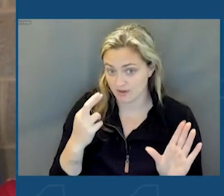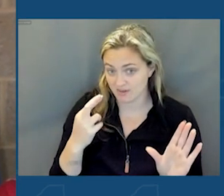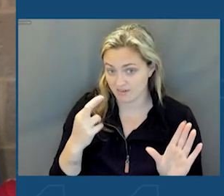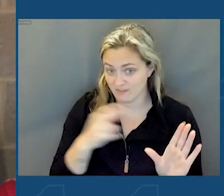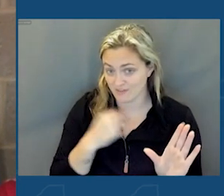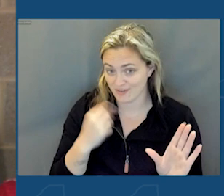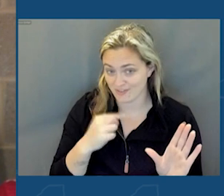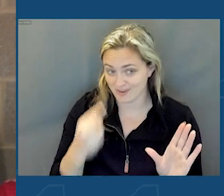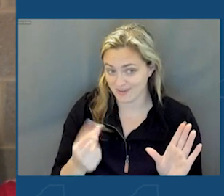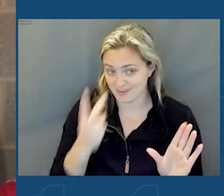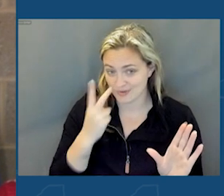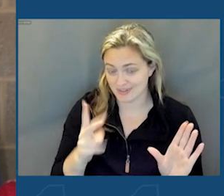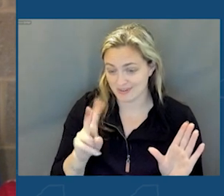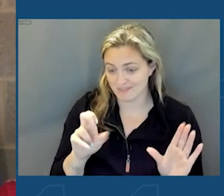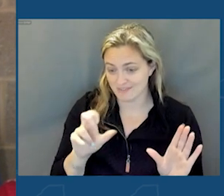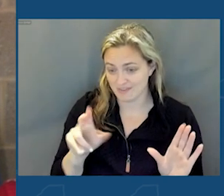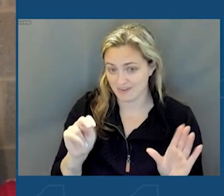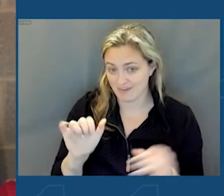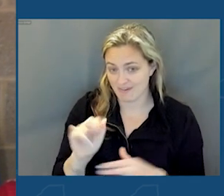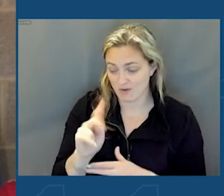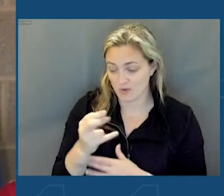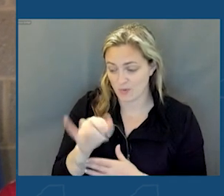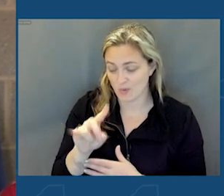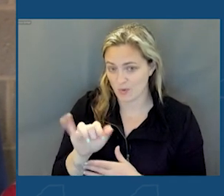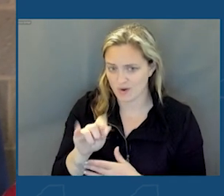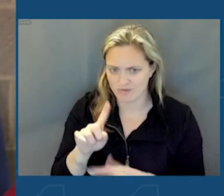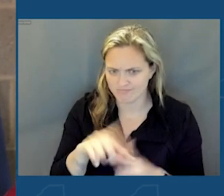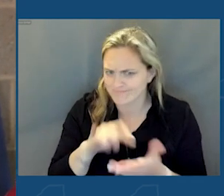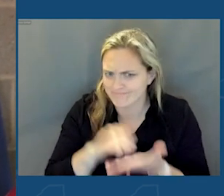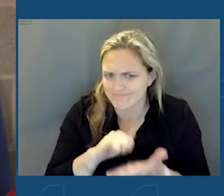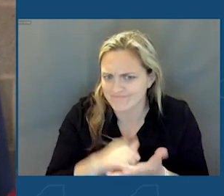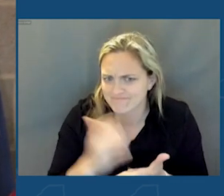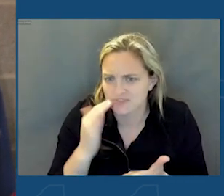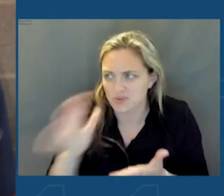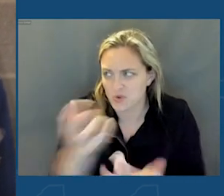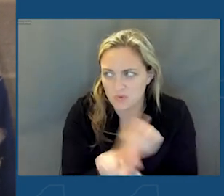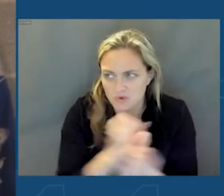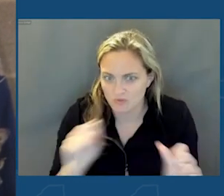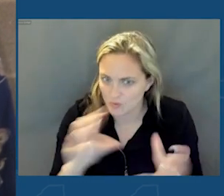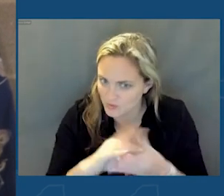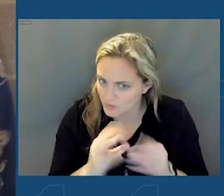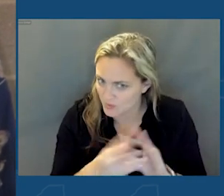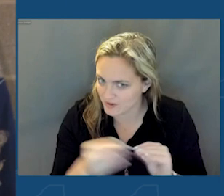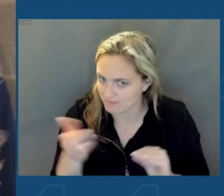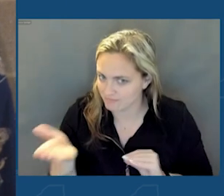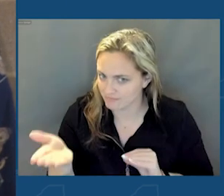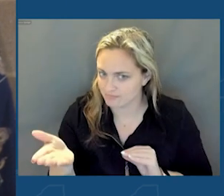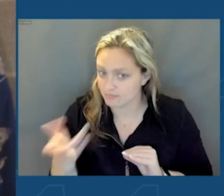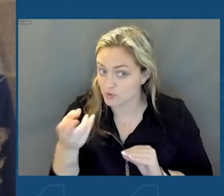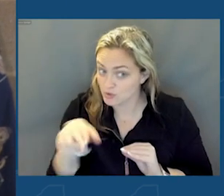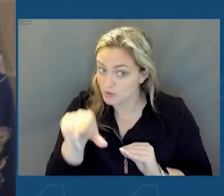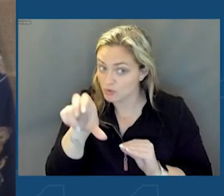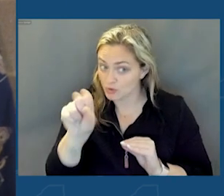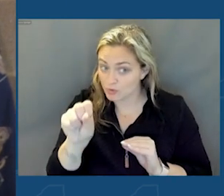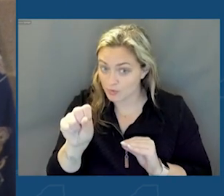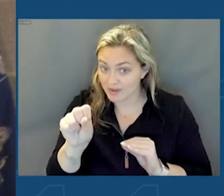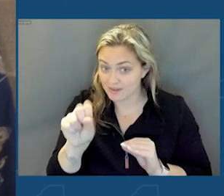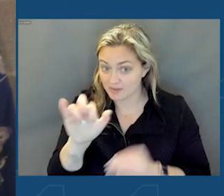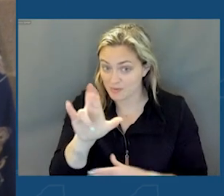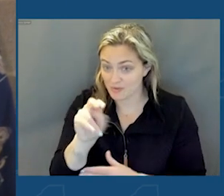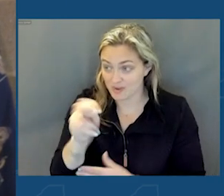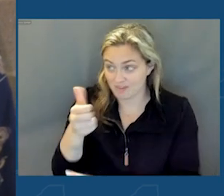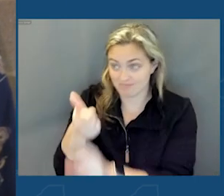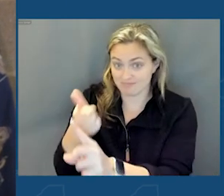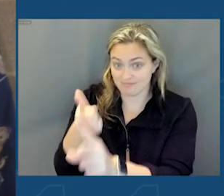Viviana DeCohen stand here. You couldn't possibly know her heroic story. She is a United States Marine. She served